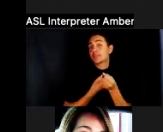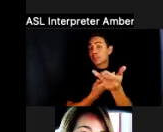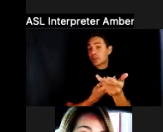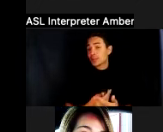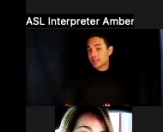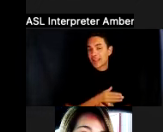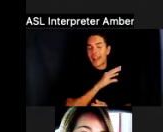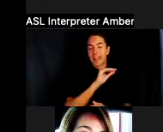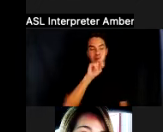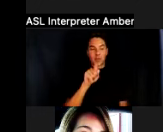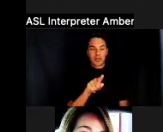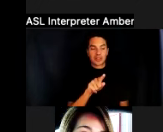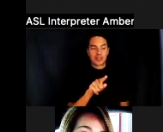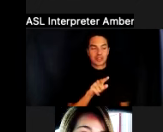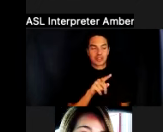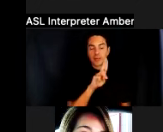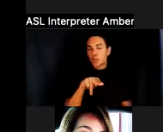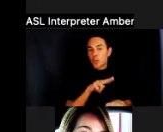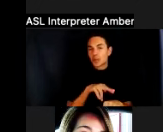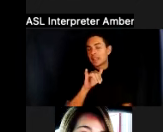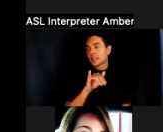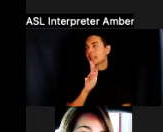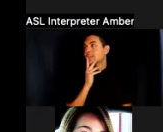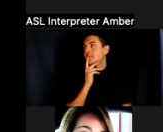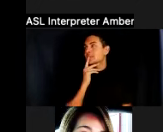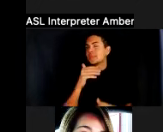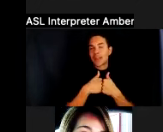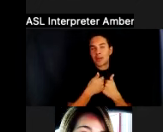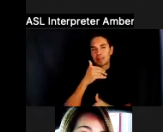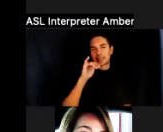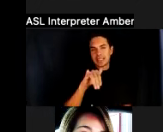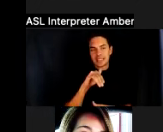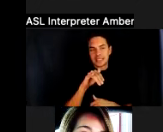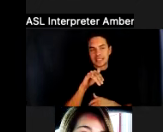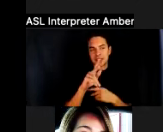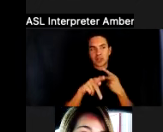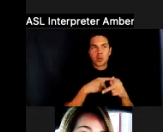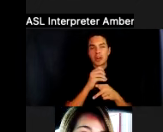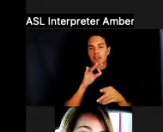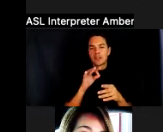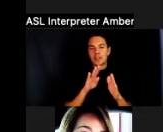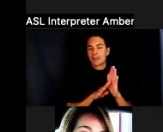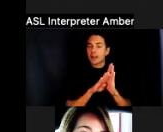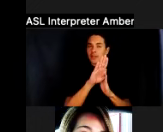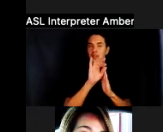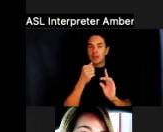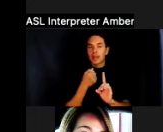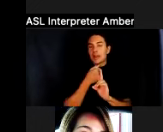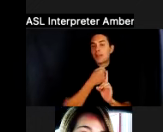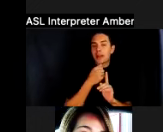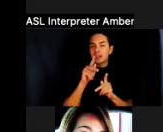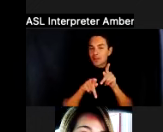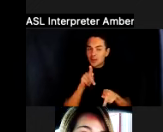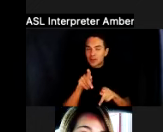And then the question of course is like how does that sort of manifest itself and it's impacting folks, right? And then if